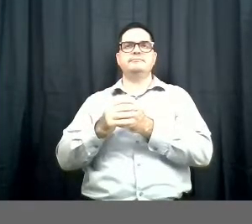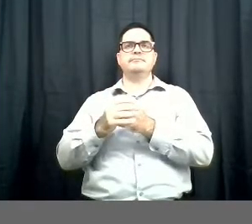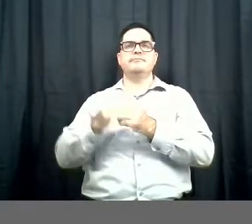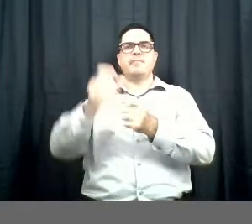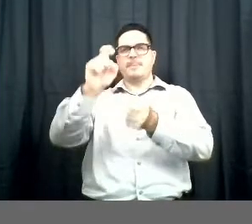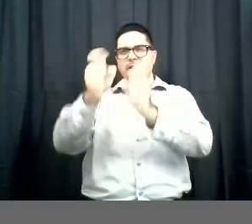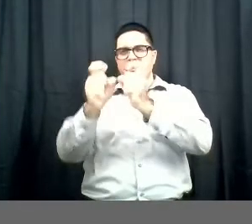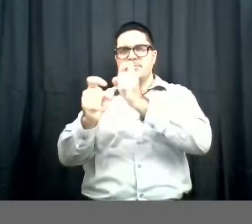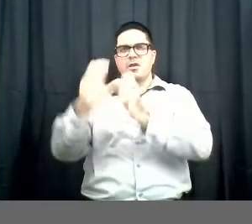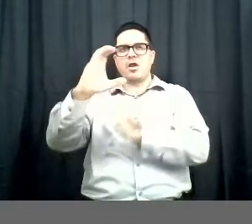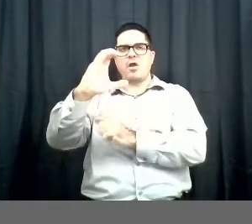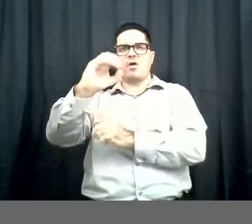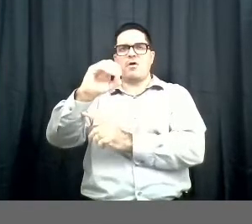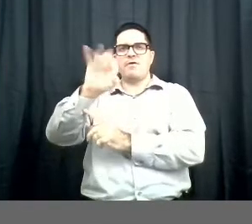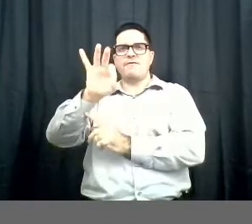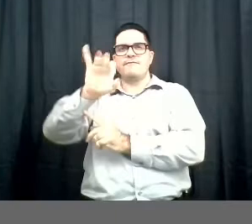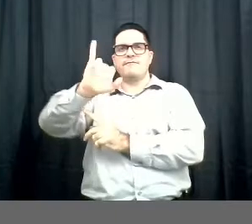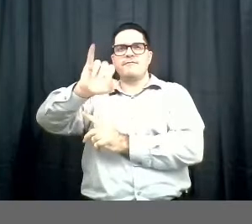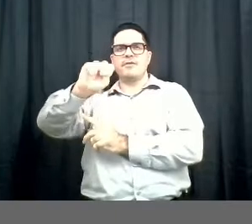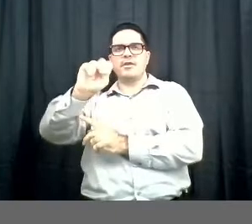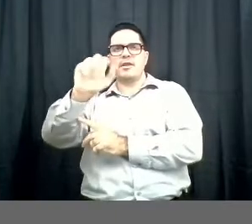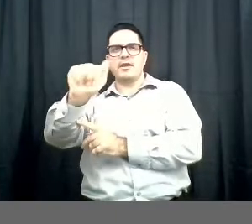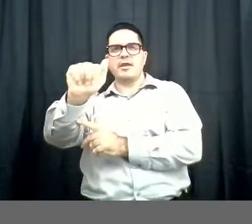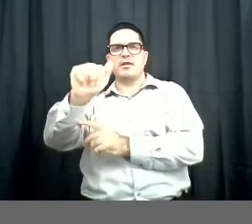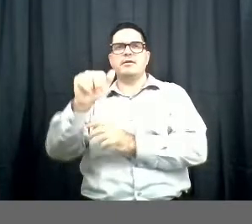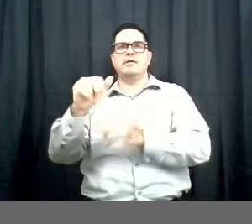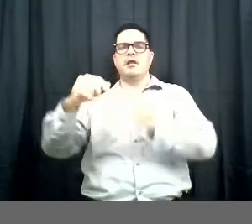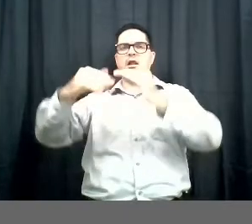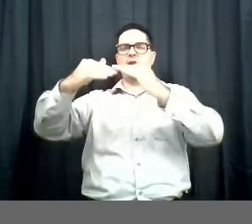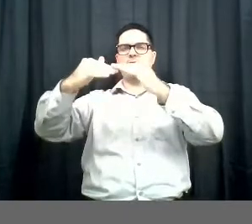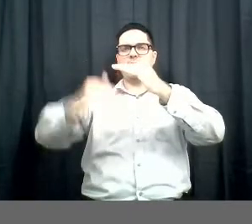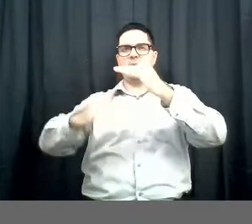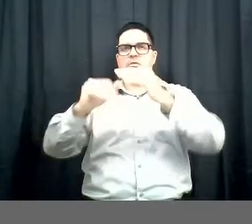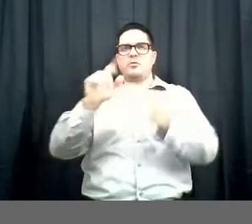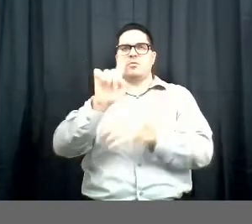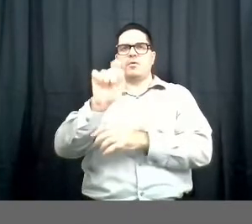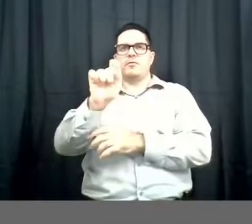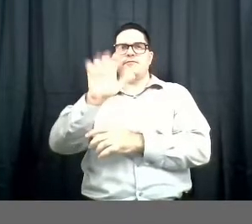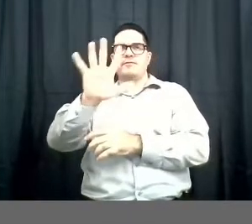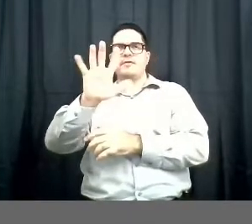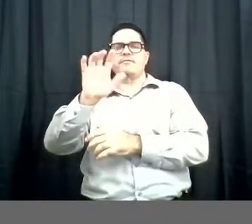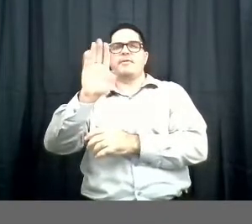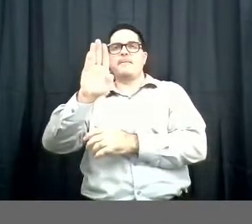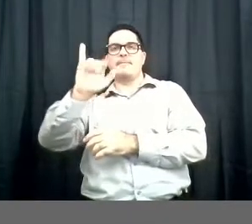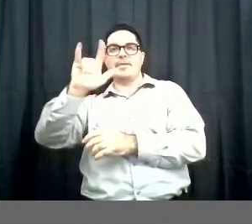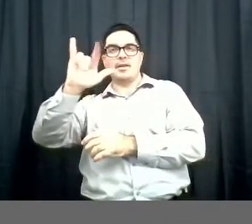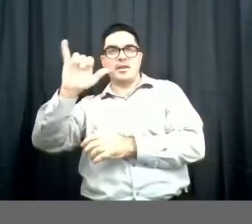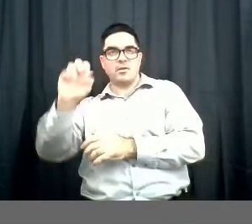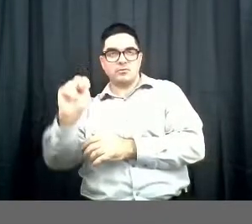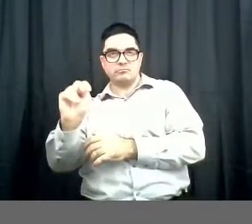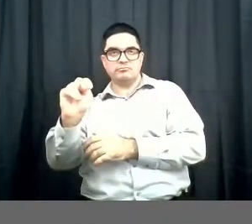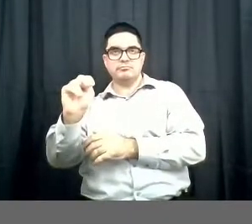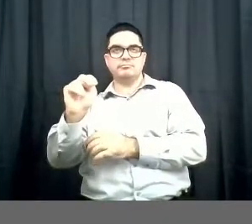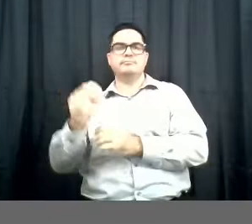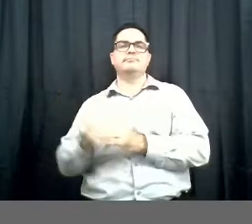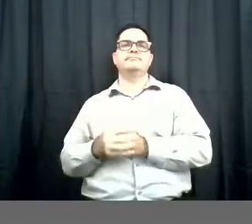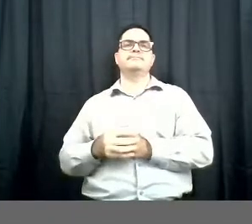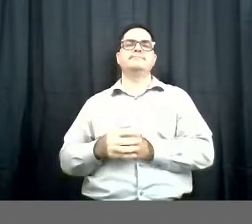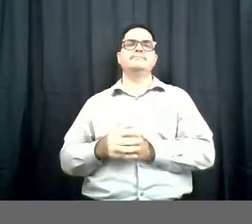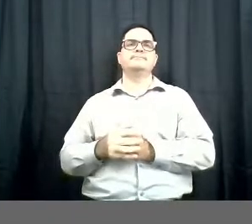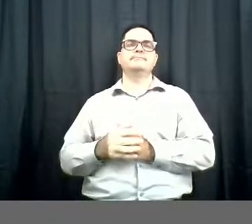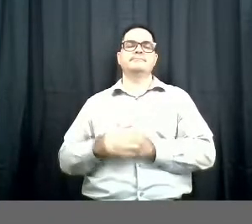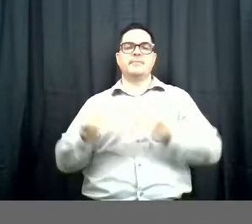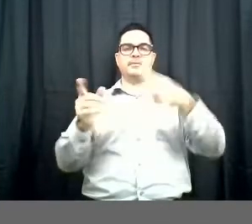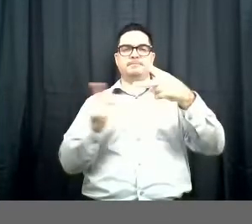to $1.05 billion, as compared to approximately $1.5 billion in the February plan.